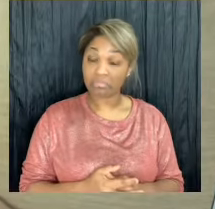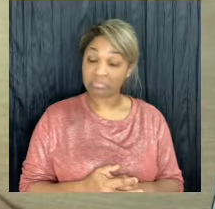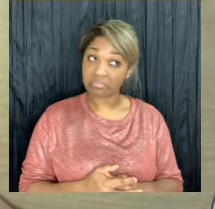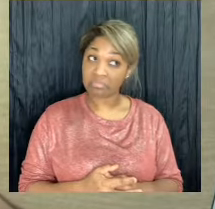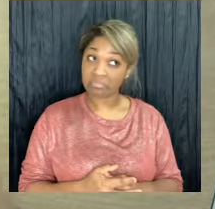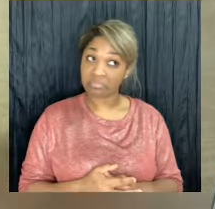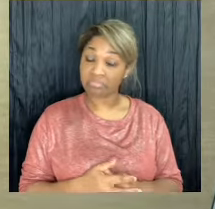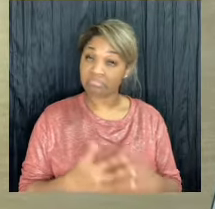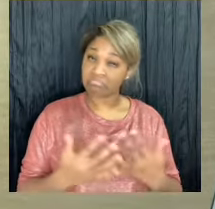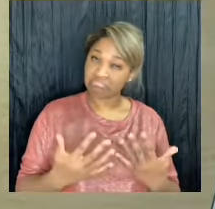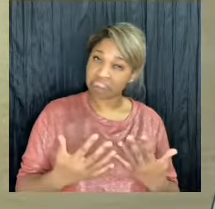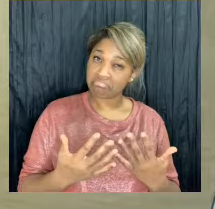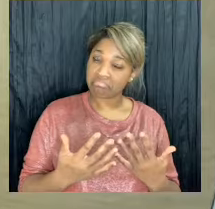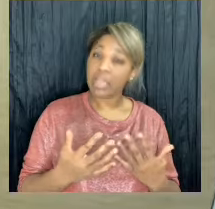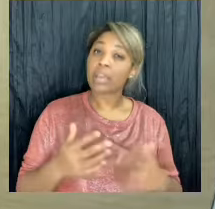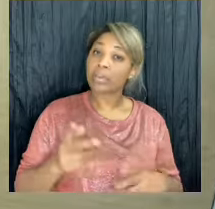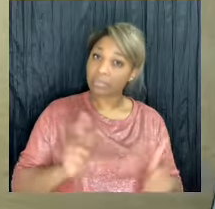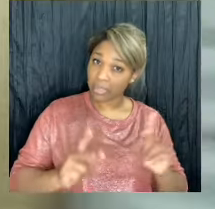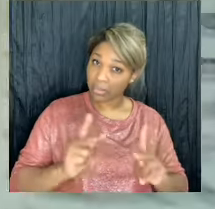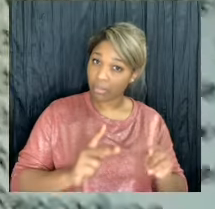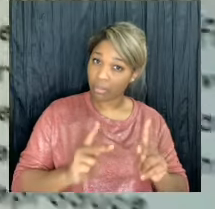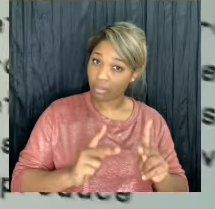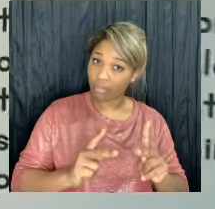Well, people,